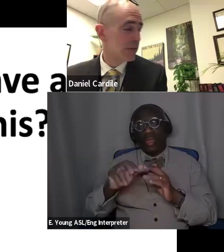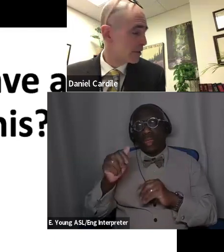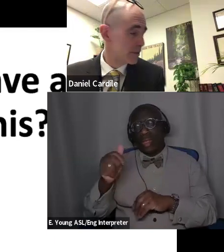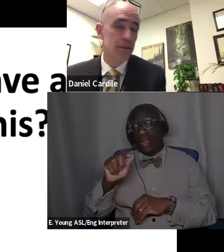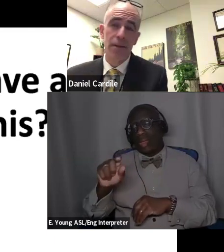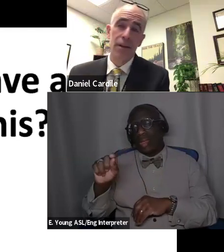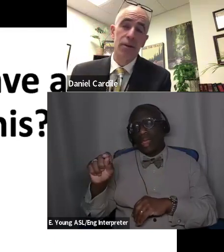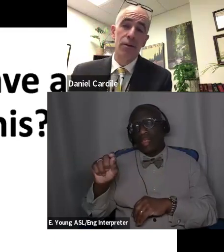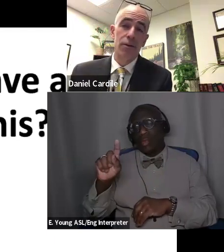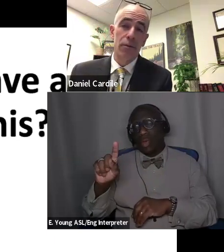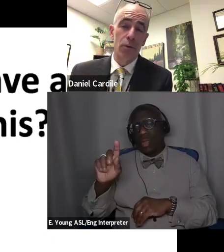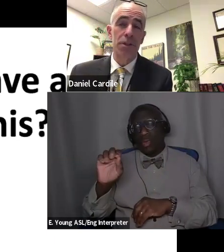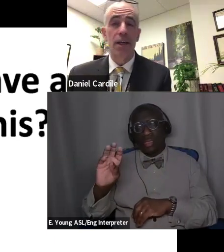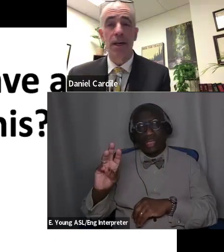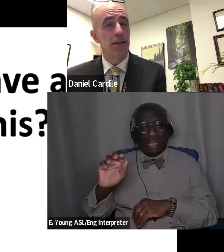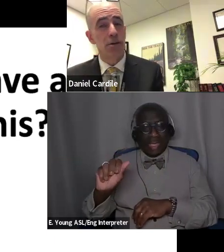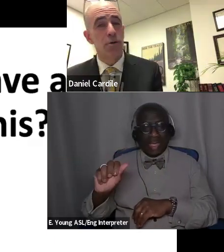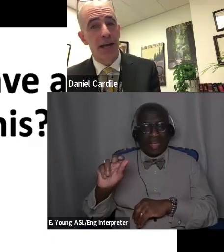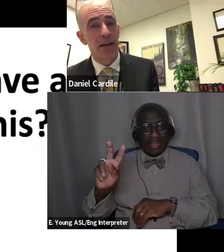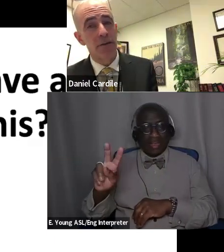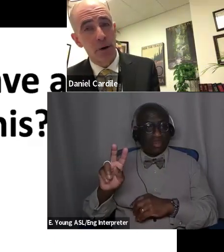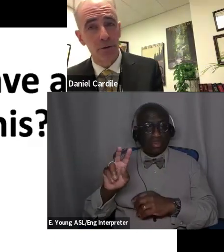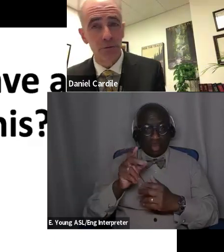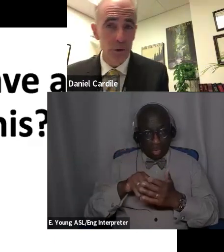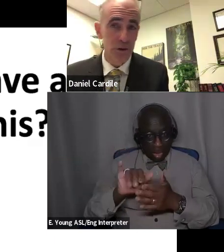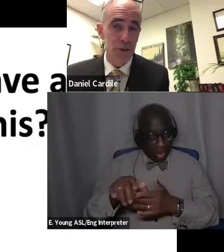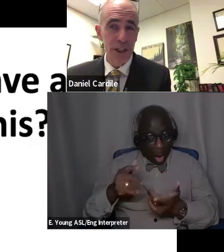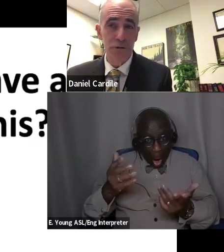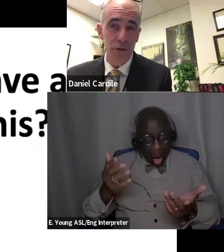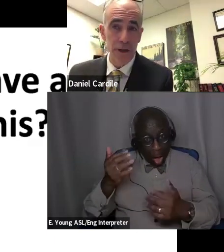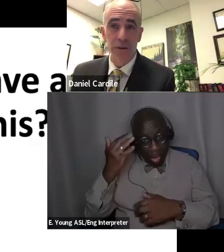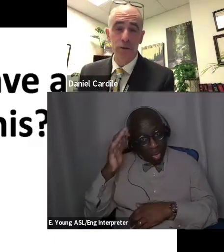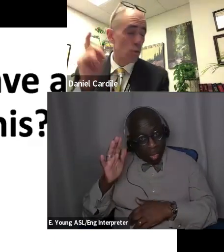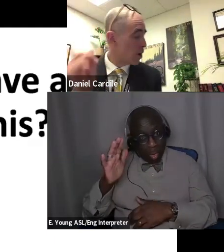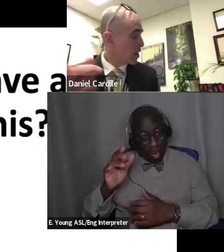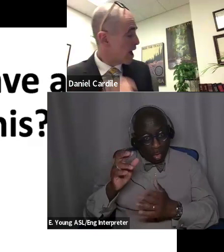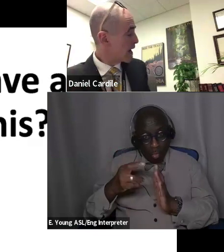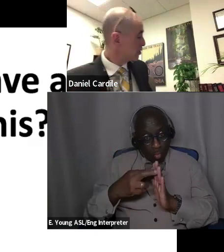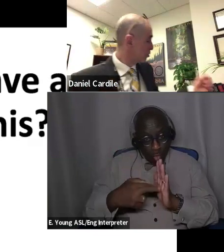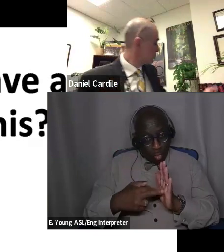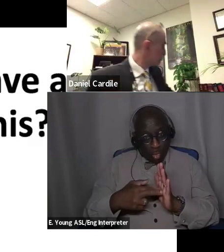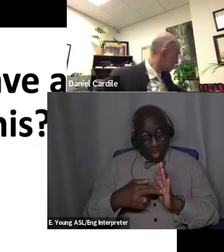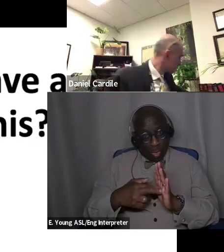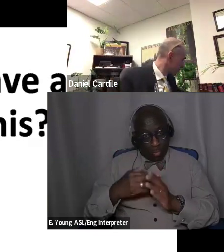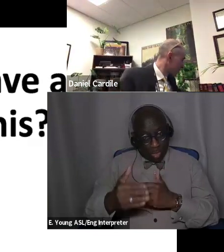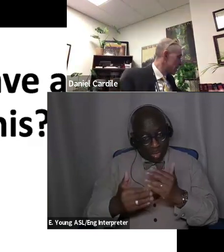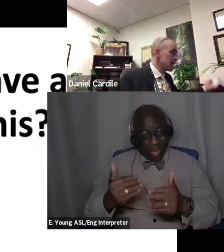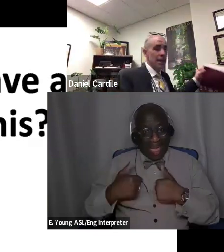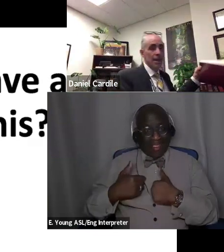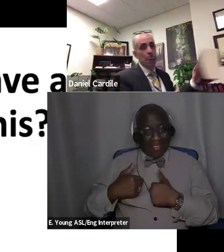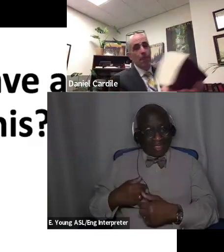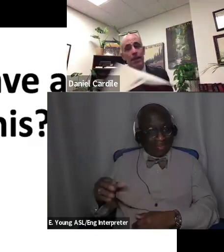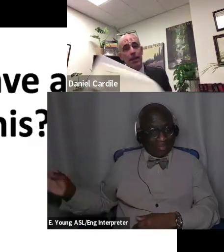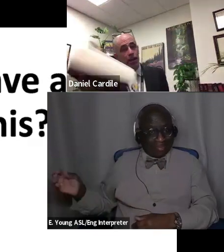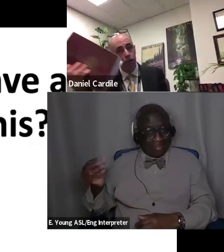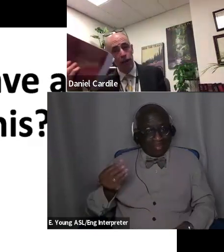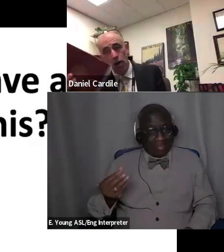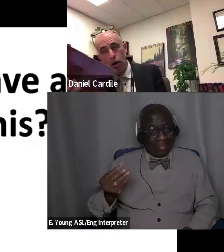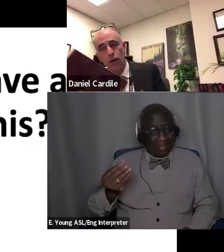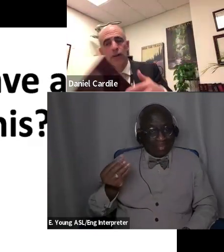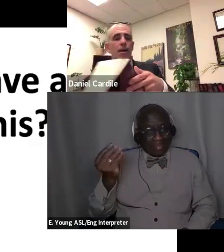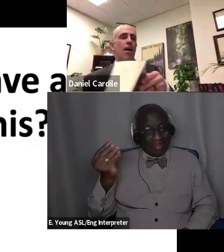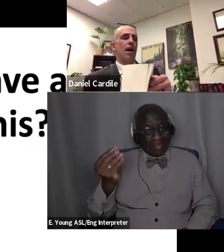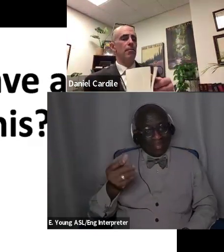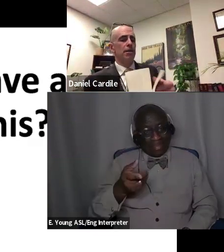10-106A2. What's that? You don't have the Maryland Rules of Procedure in front of you? Well, I do. Here